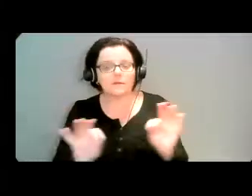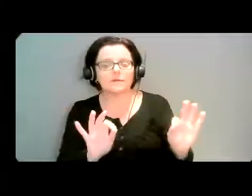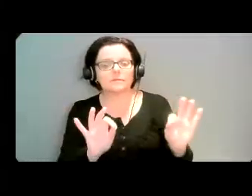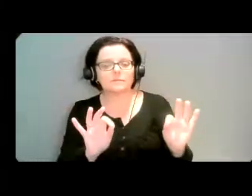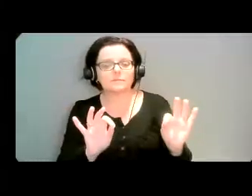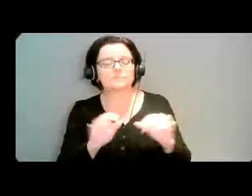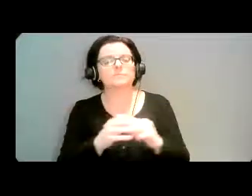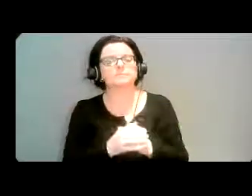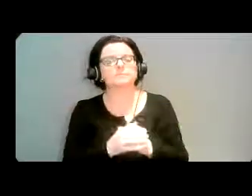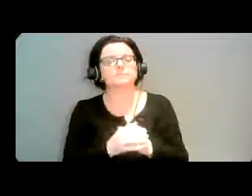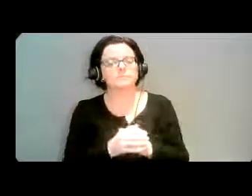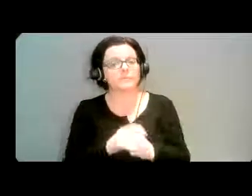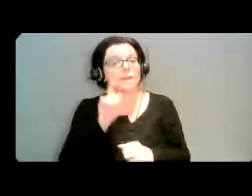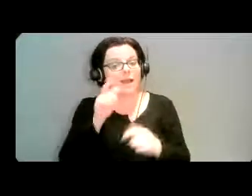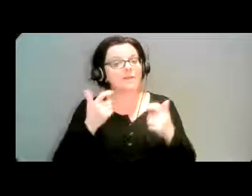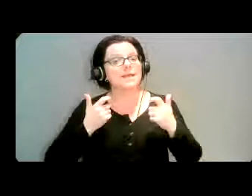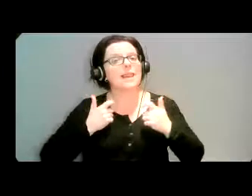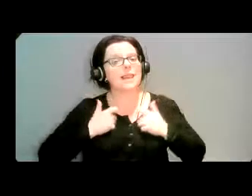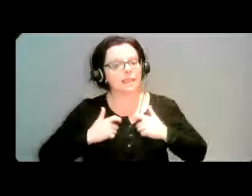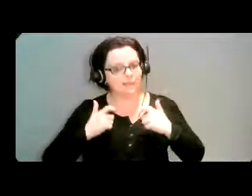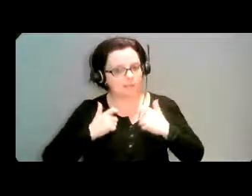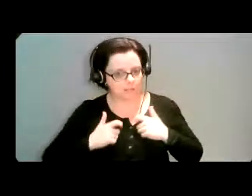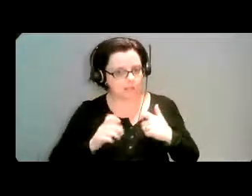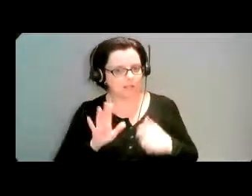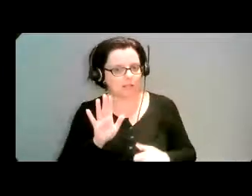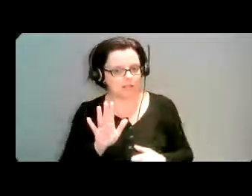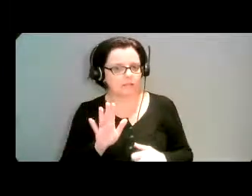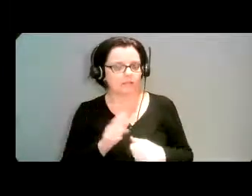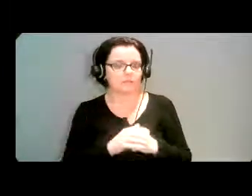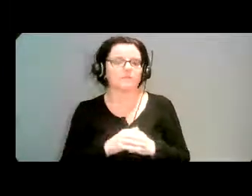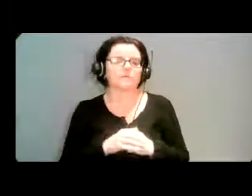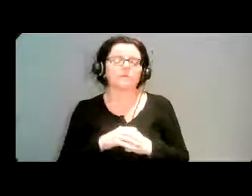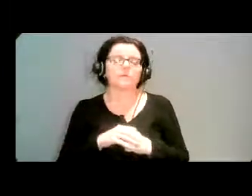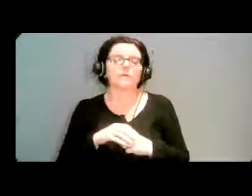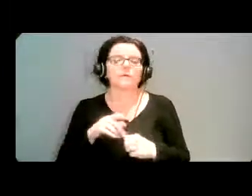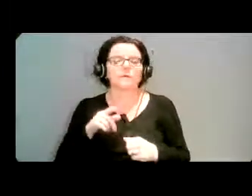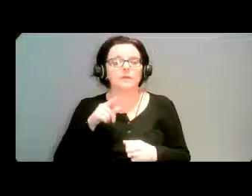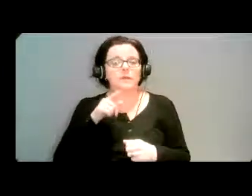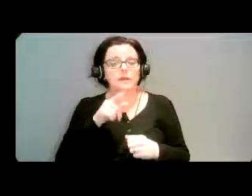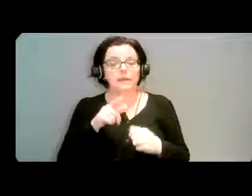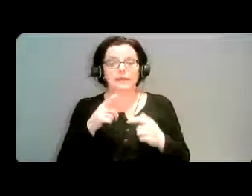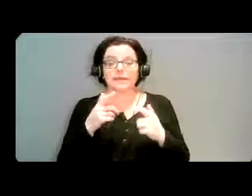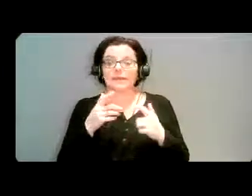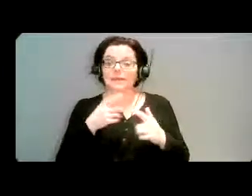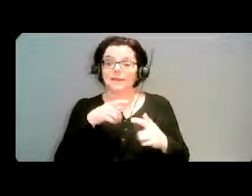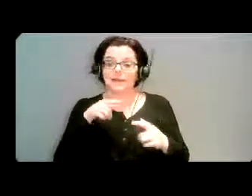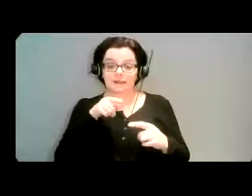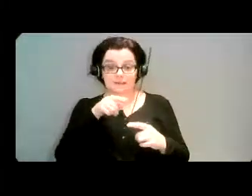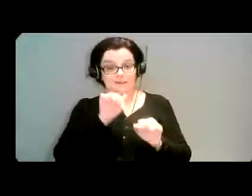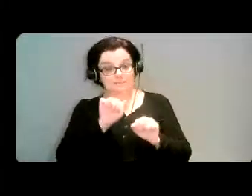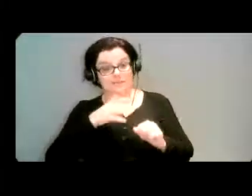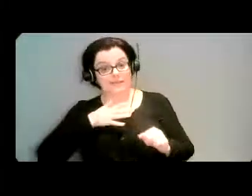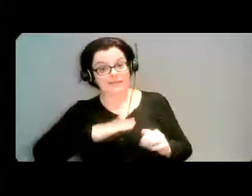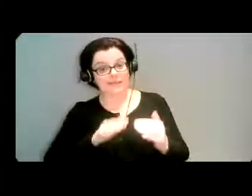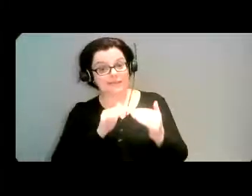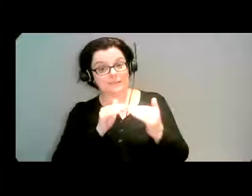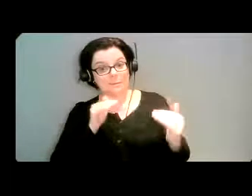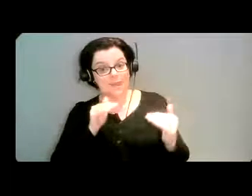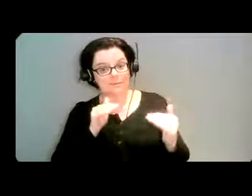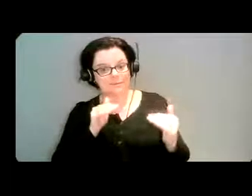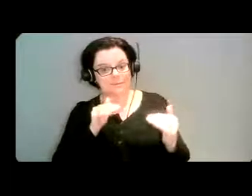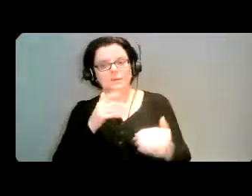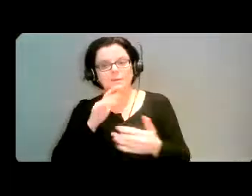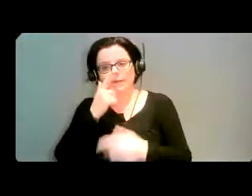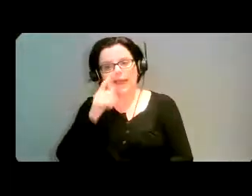But in legal terms, so the fact that needs are not met could be challenged because